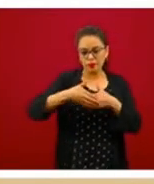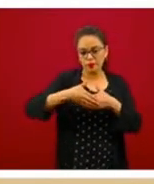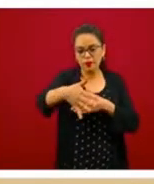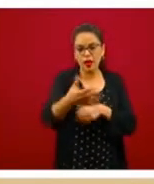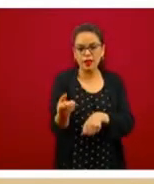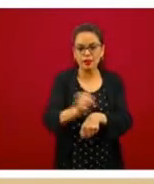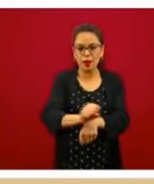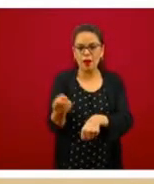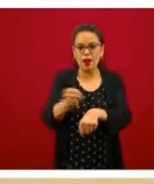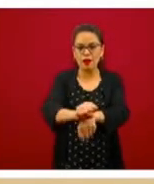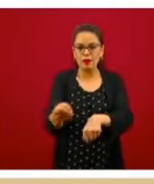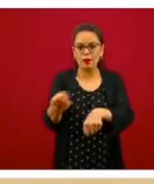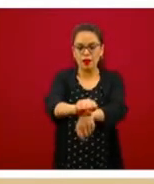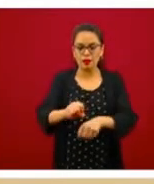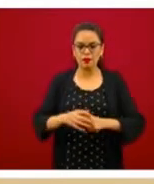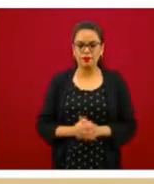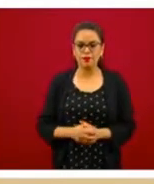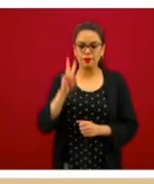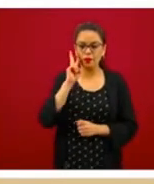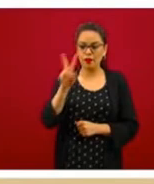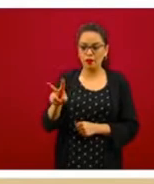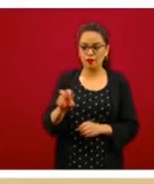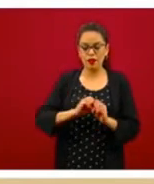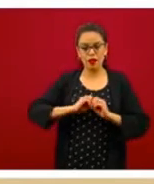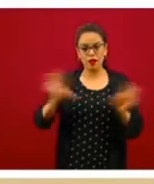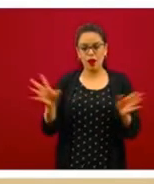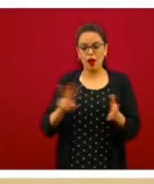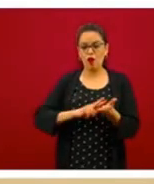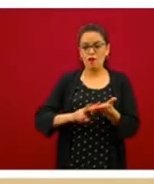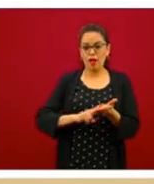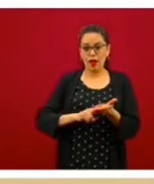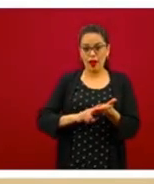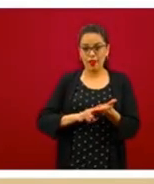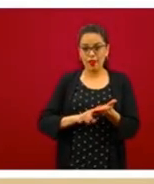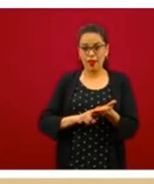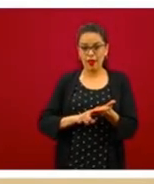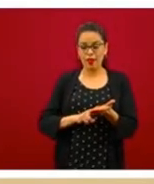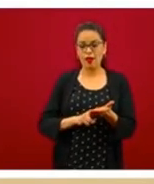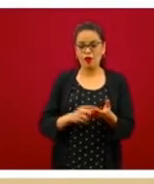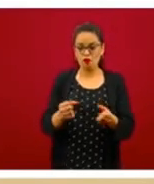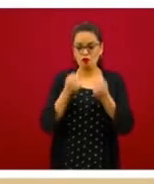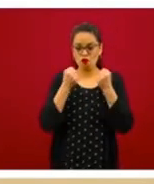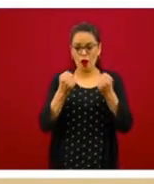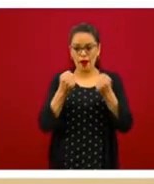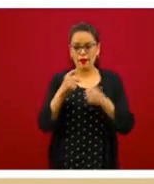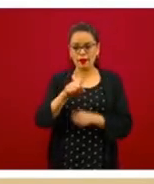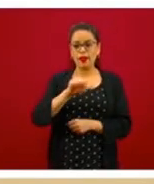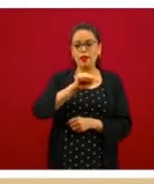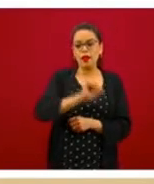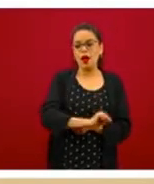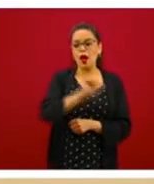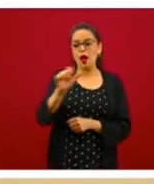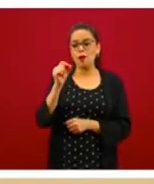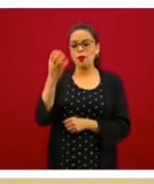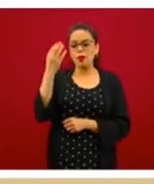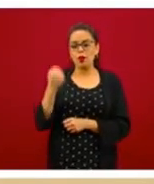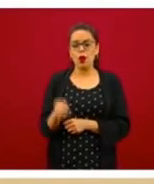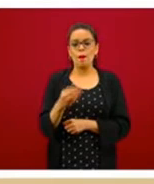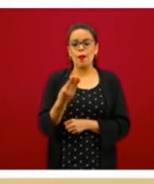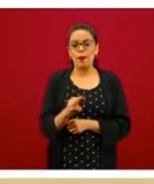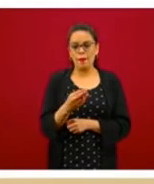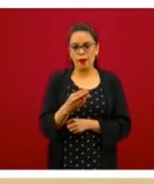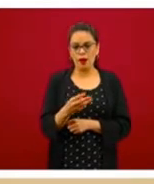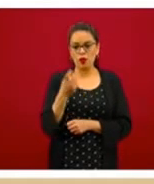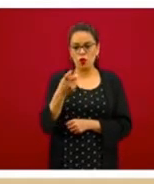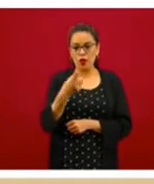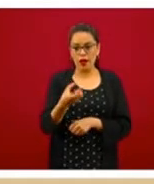citizens who have had COVID in the last 14 days, and it has been confirmed. Here we have the same data